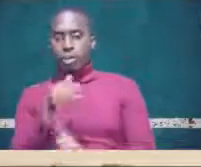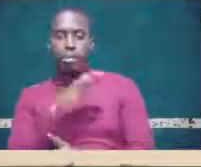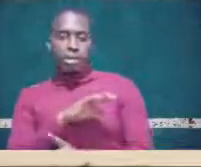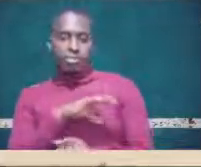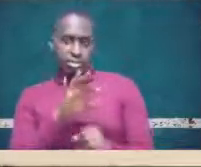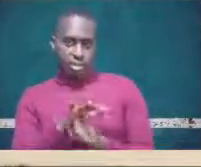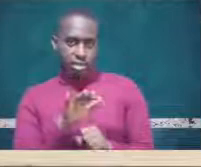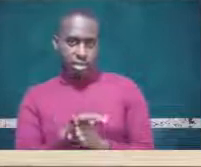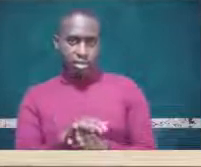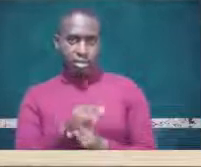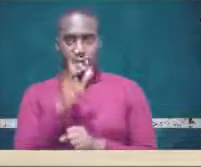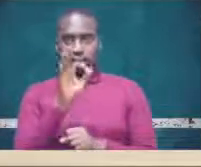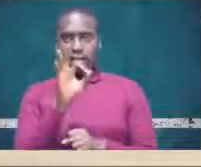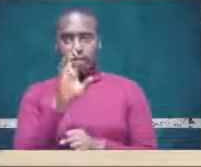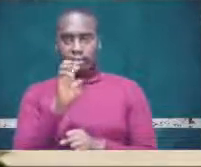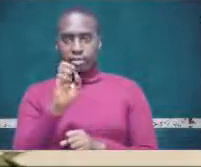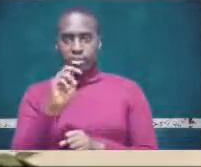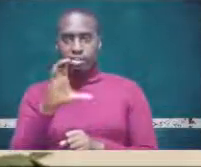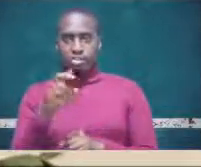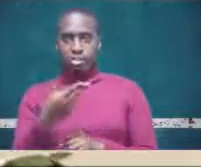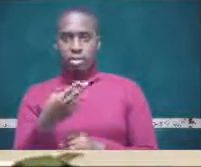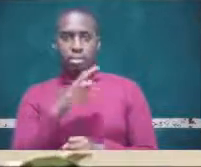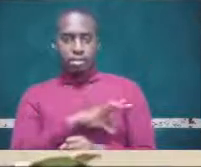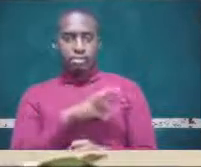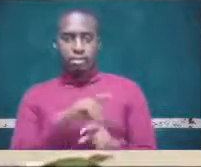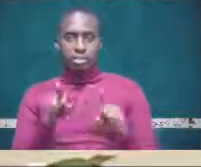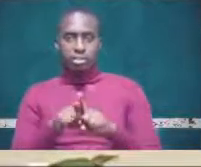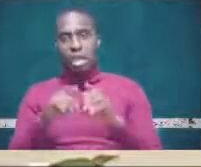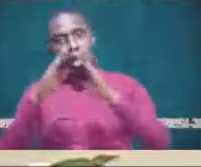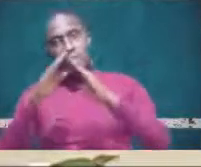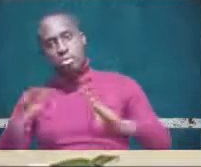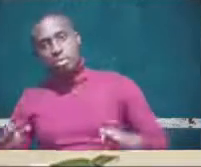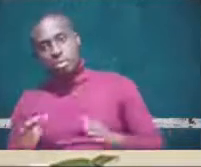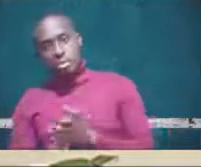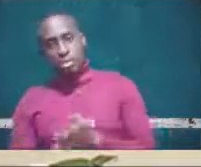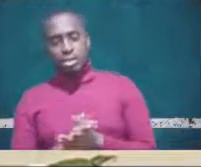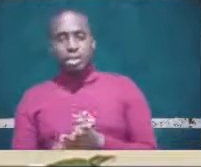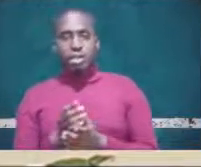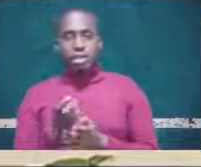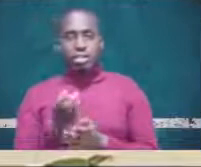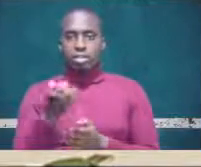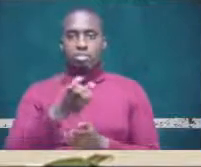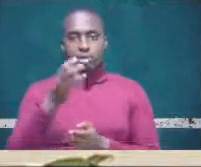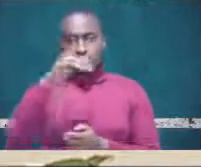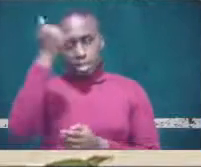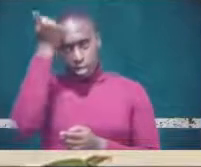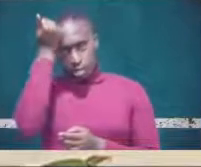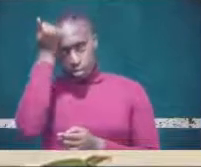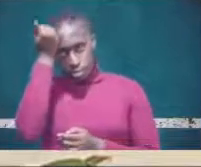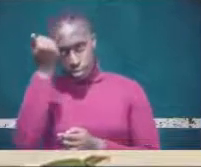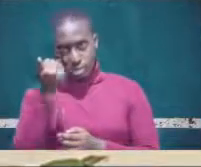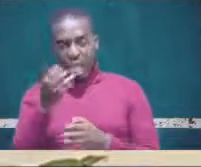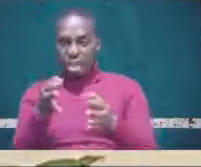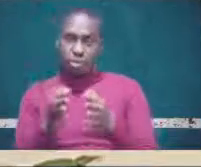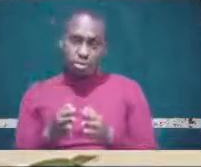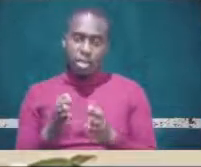have some fringe benefits that are provided to labor, like housing, transport allowances, we